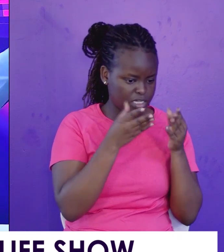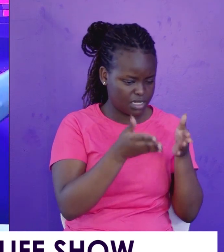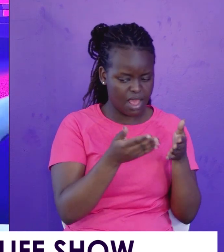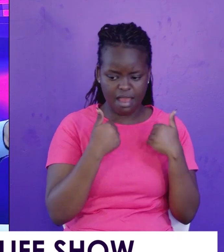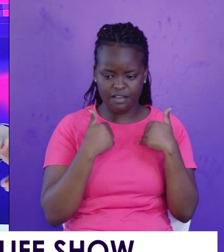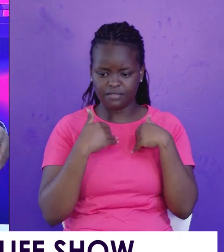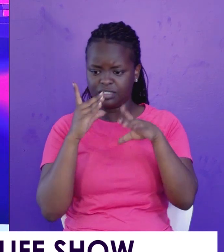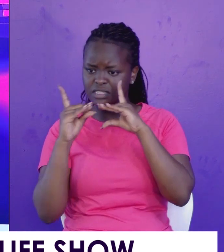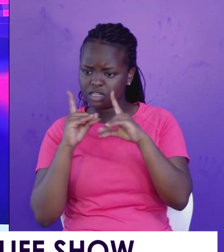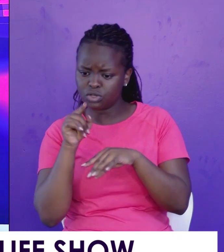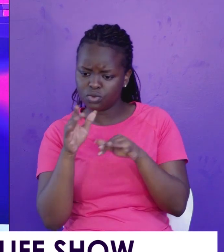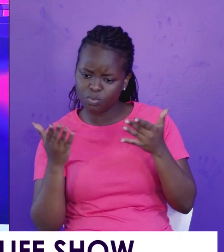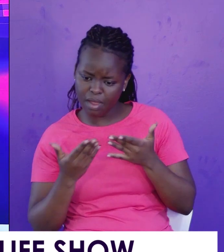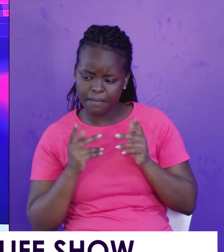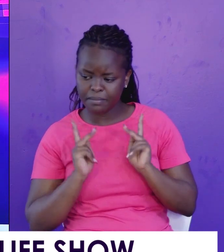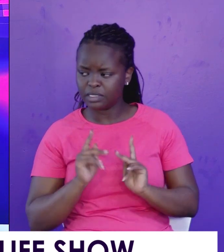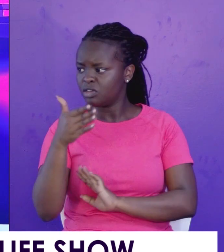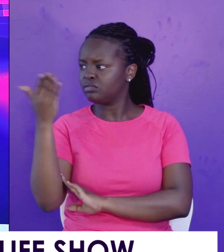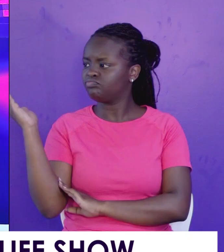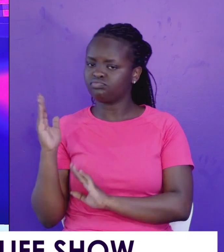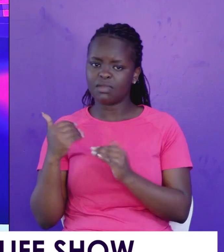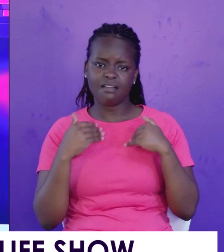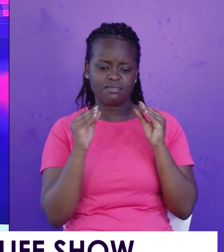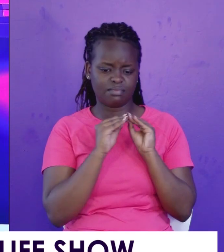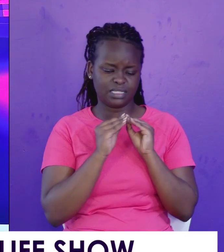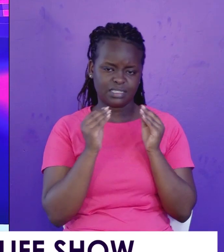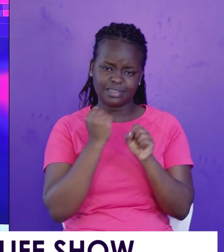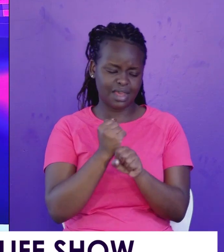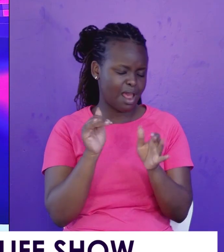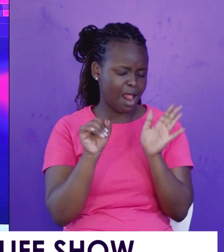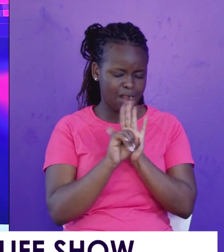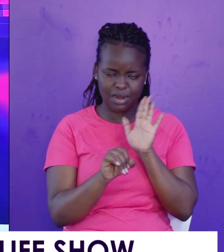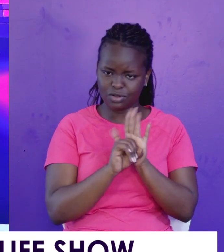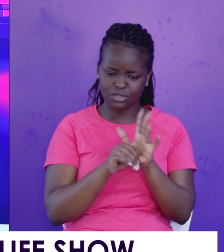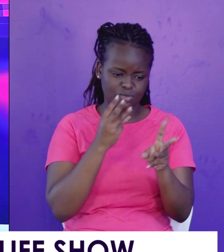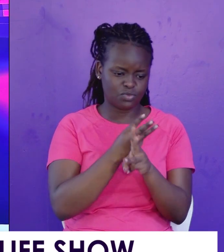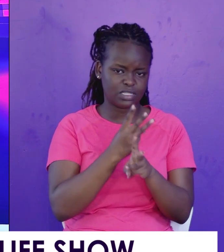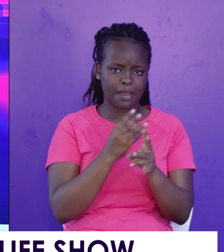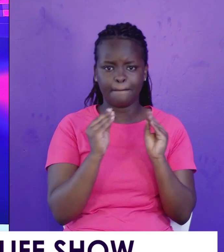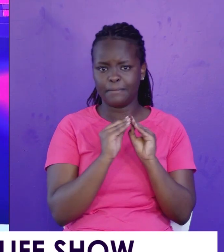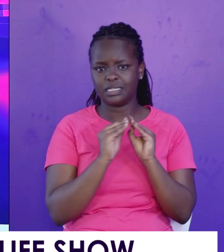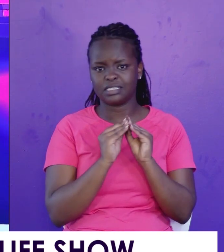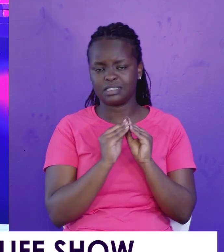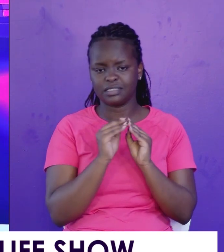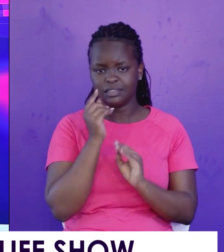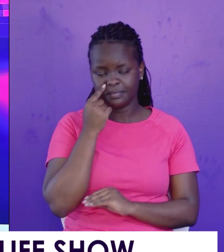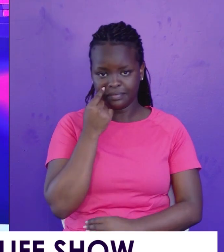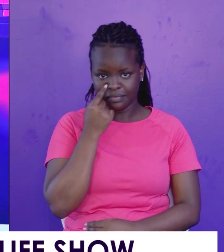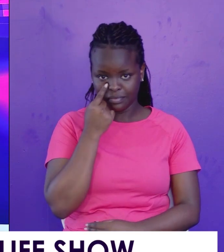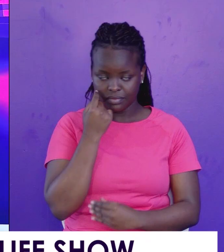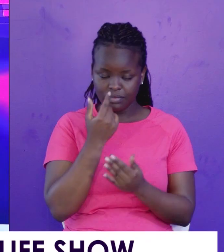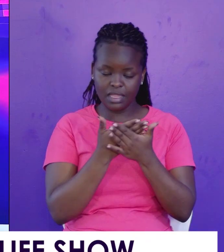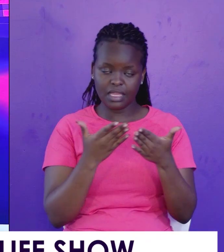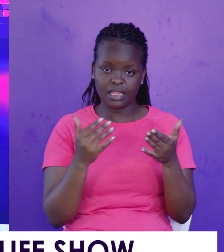where you are, and somebody is somewhere. They're having a meeting. We've done a lot of meetings on WhatsApp, and you actually write minutes. So things